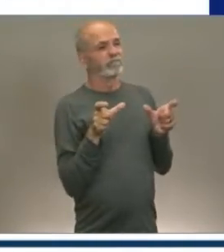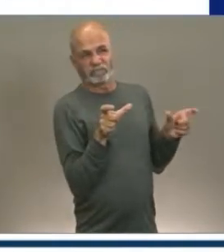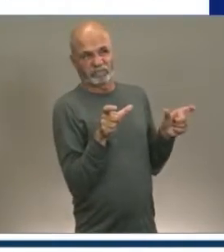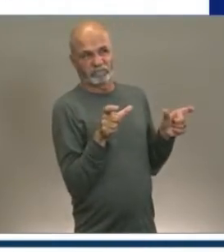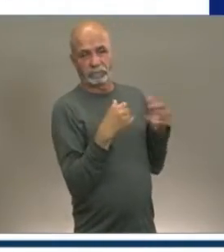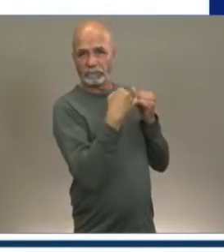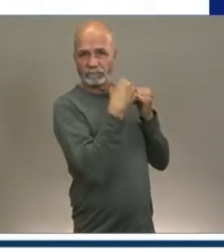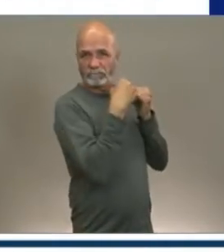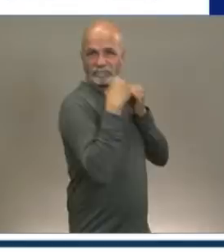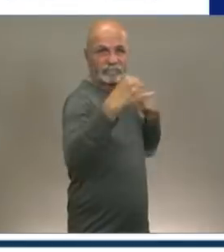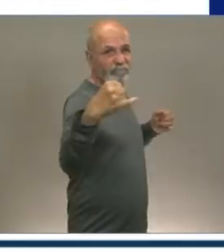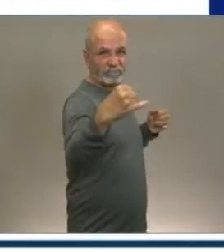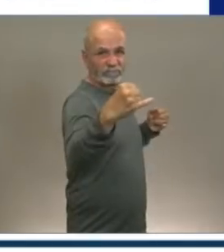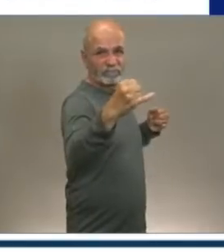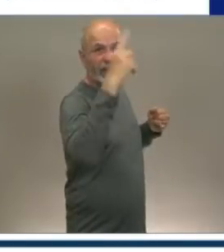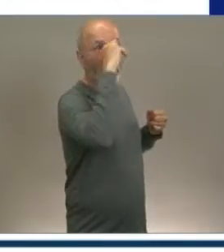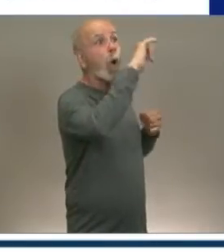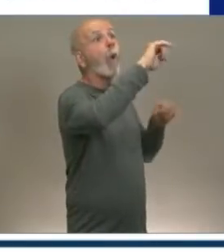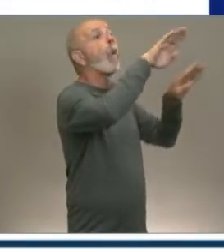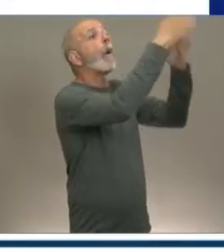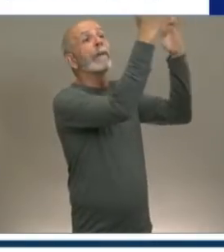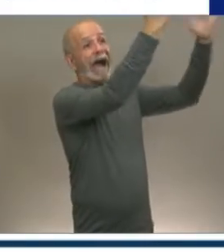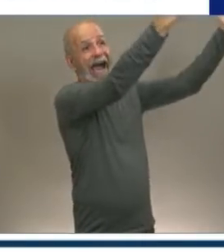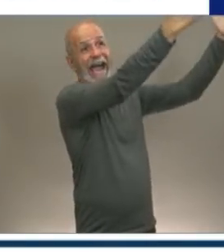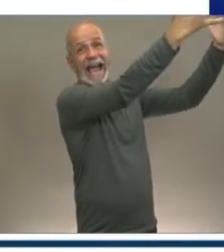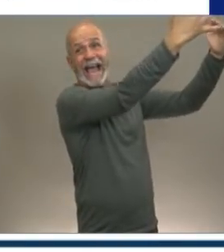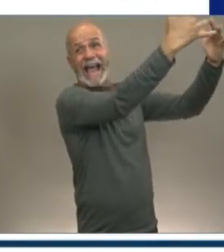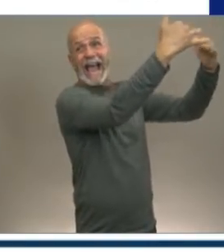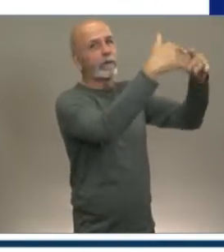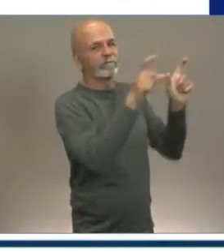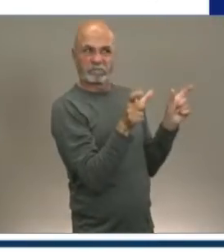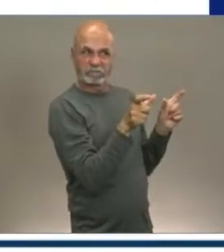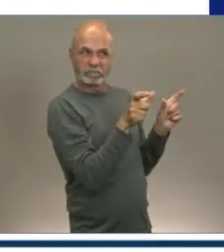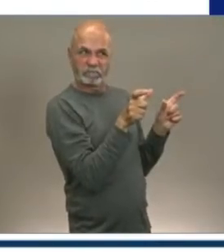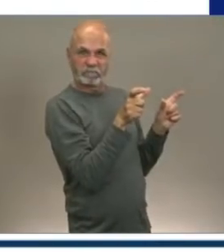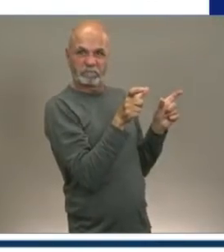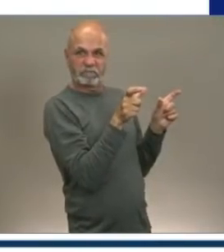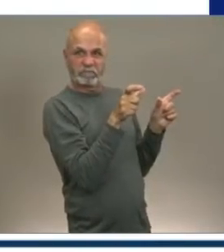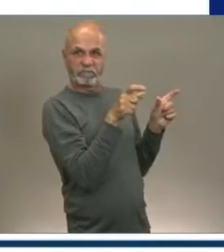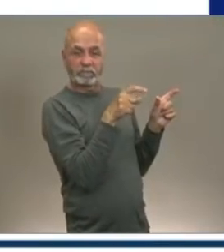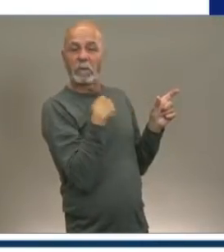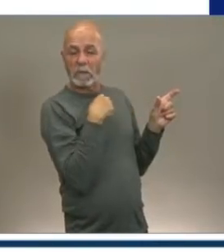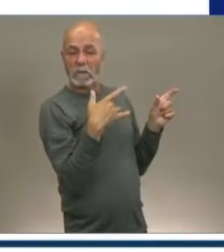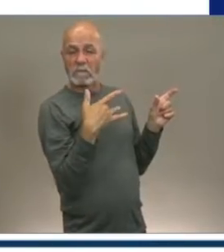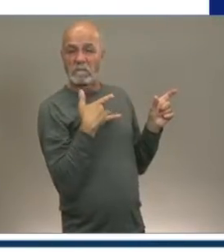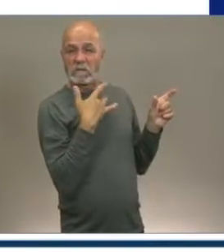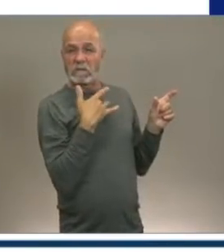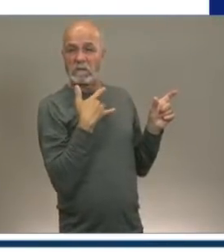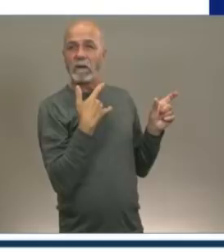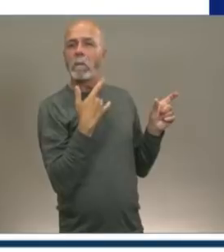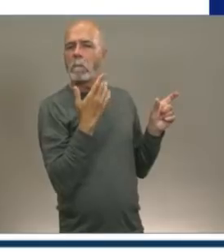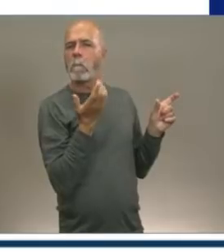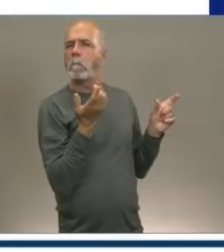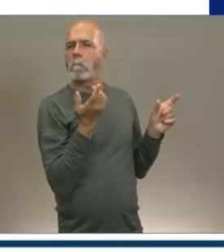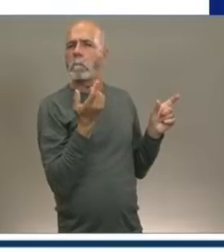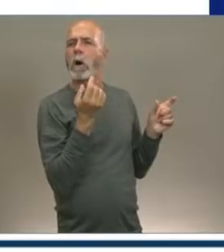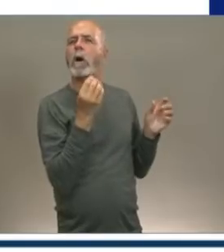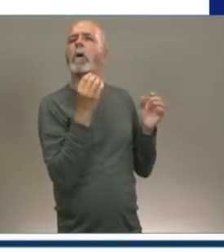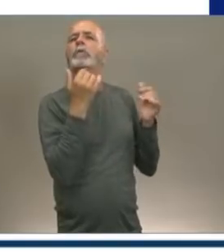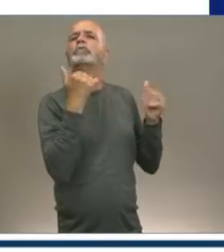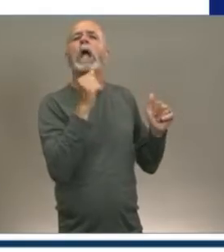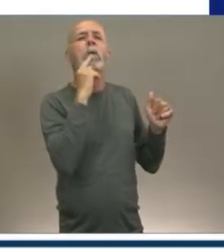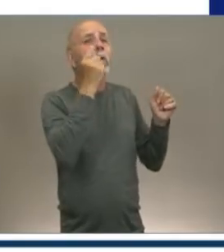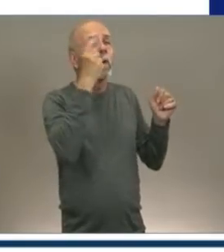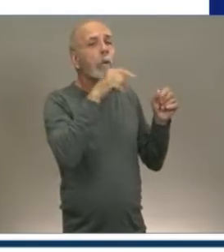earlier than the rest of Atlantic Canada. It was my view that we could have had free travel throughout the Atlantic region